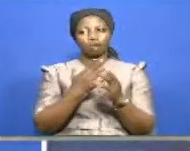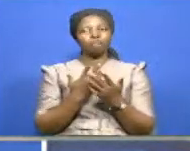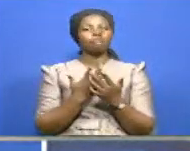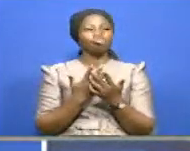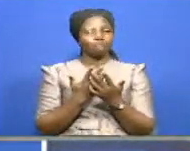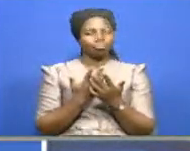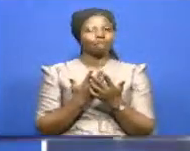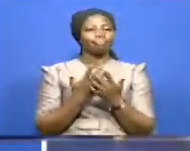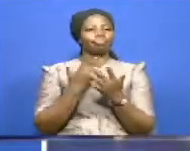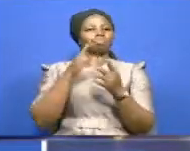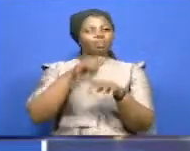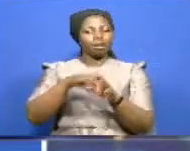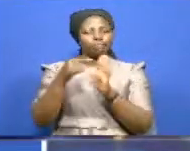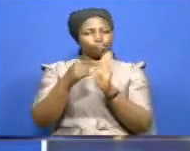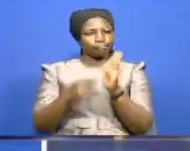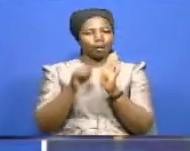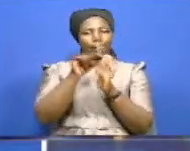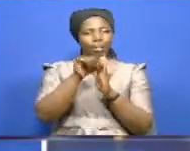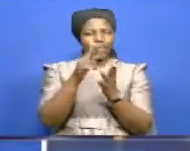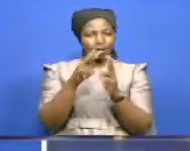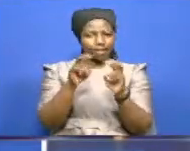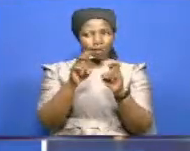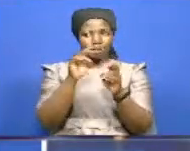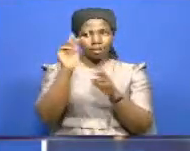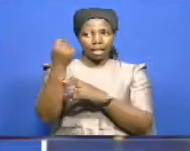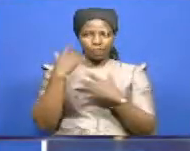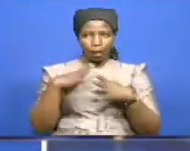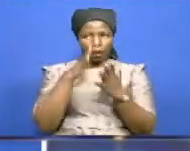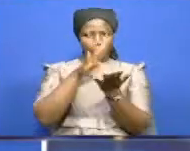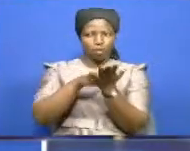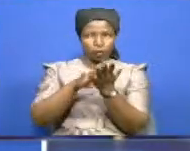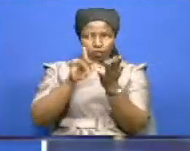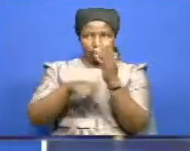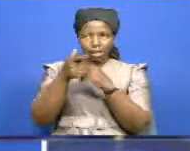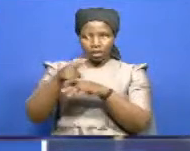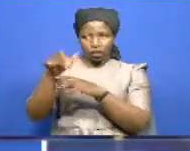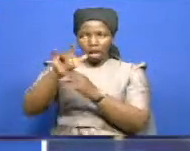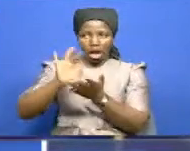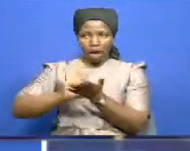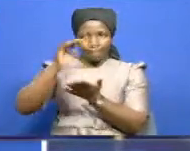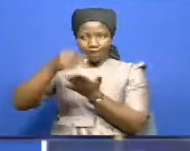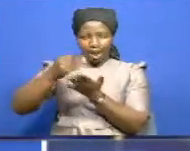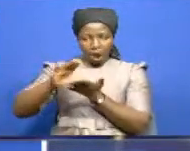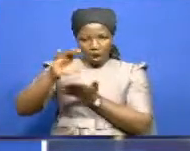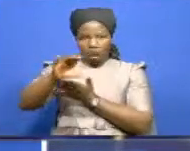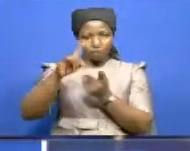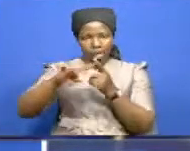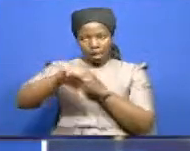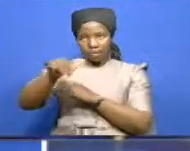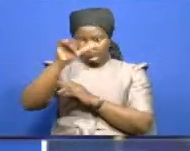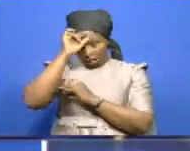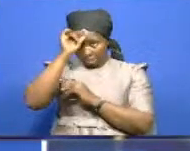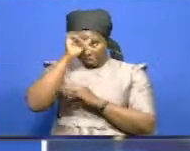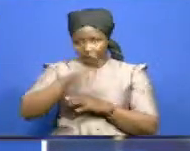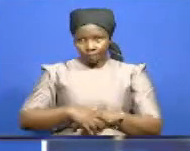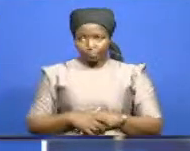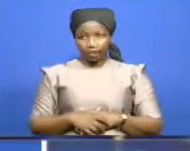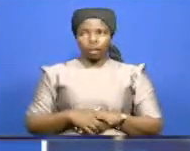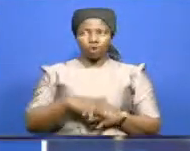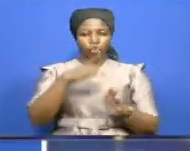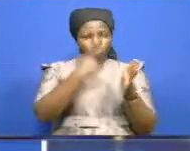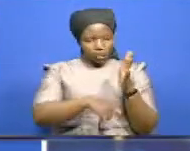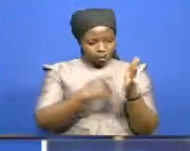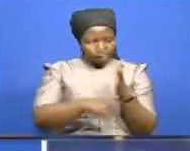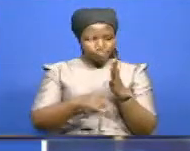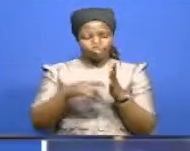specific interventions: the increased allocation of funds to the county governments, periodic costing of national and county functions by the Commission